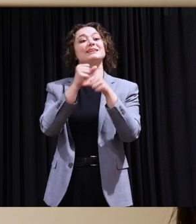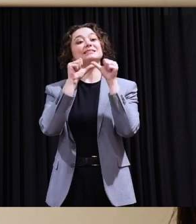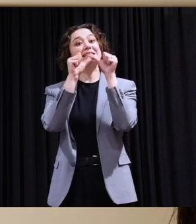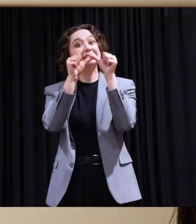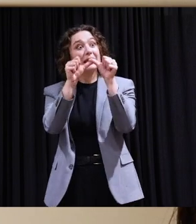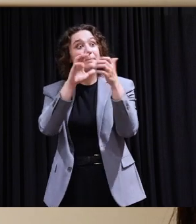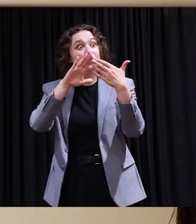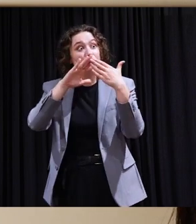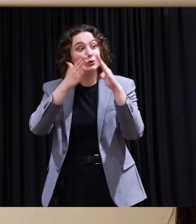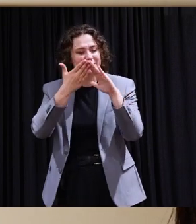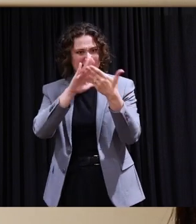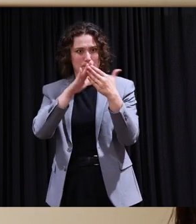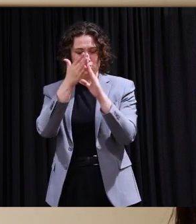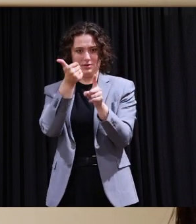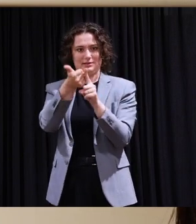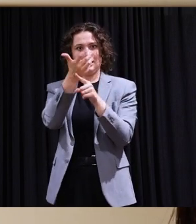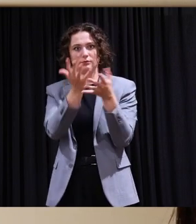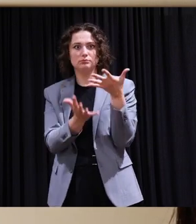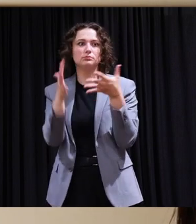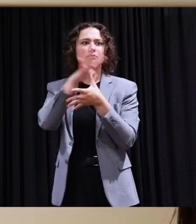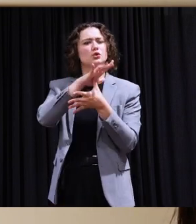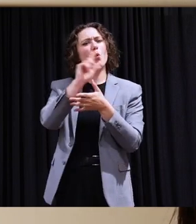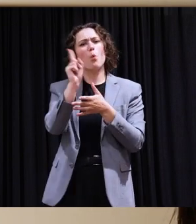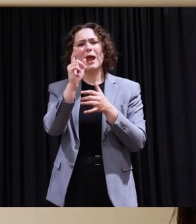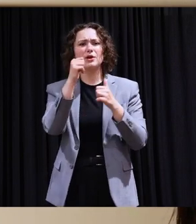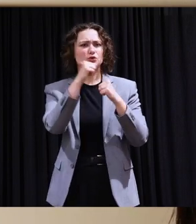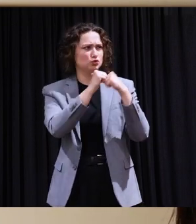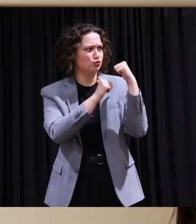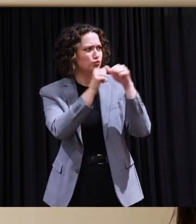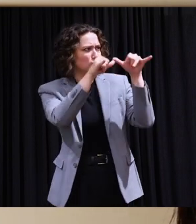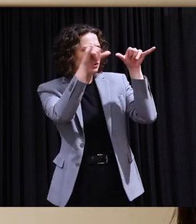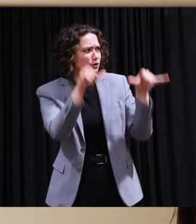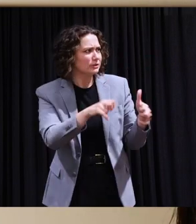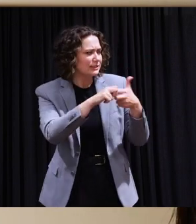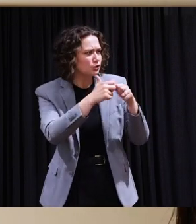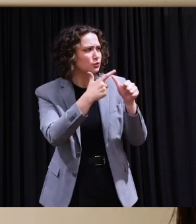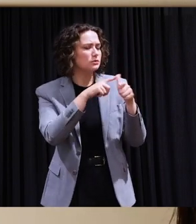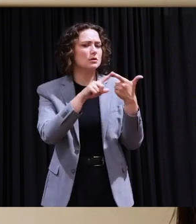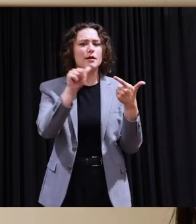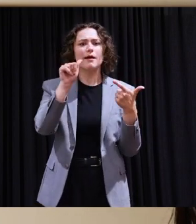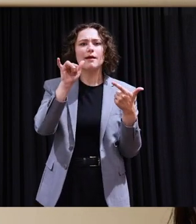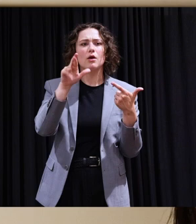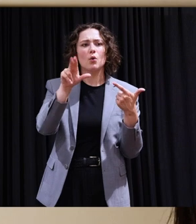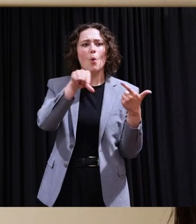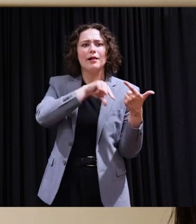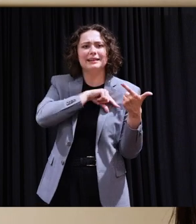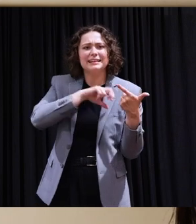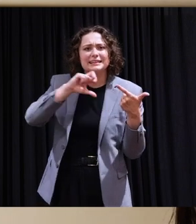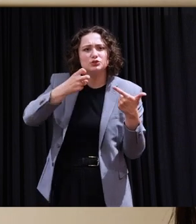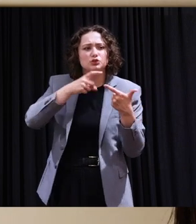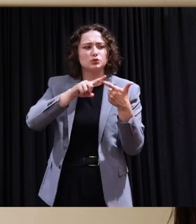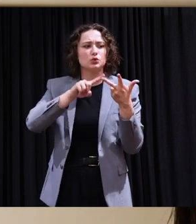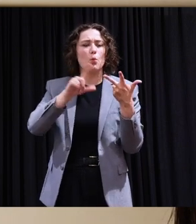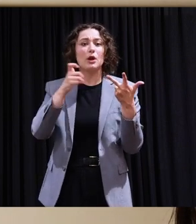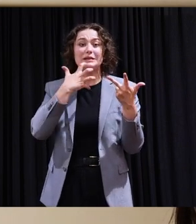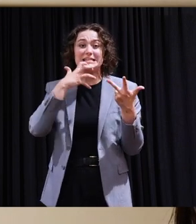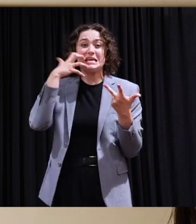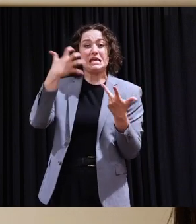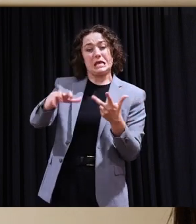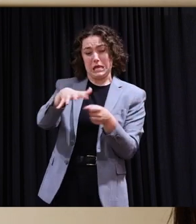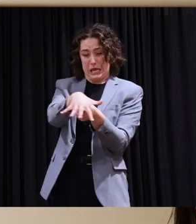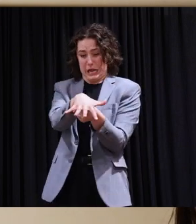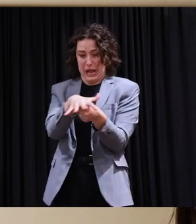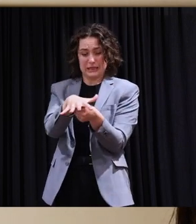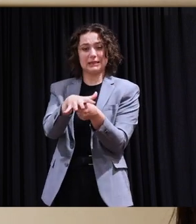prioritizing. So where there are infrastructure issues, where there are air quality issues, where there are heat island mapping issues,